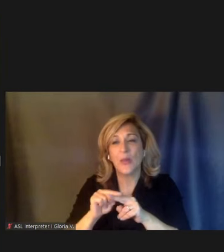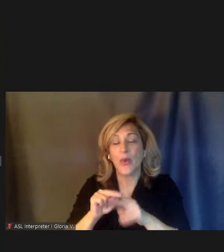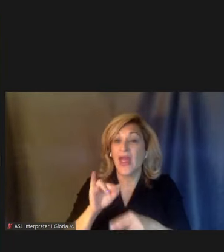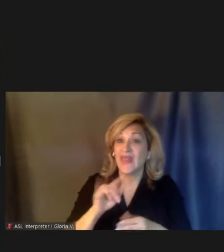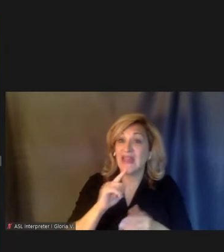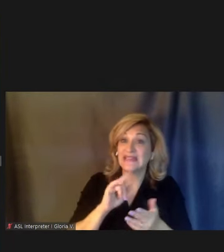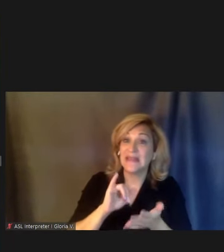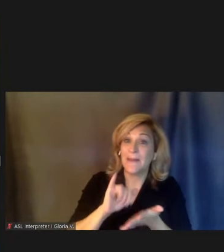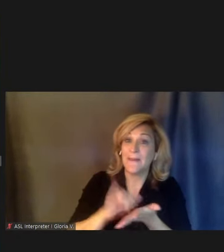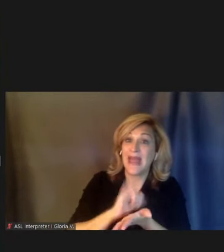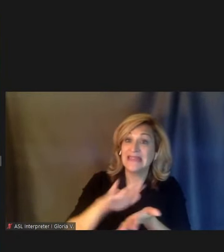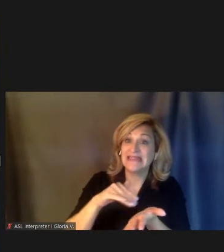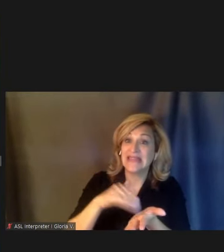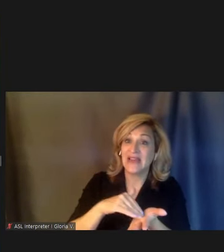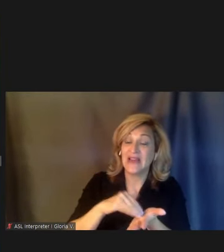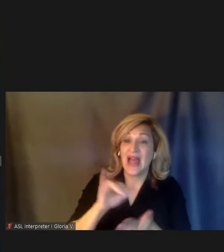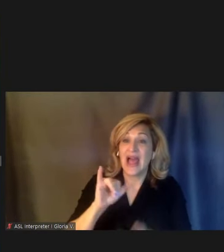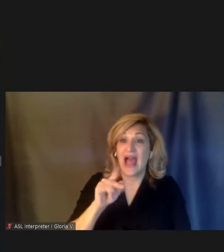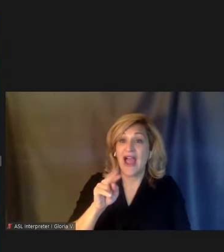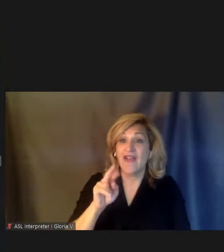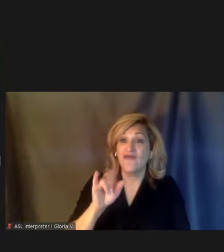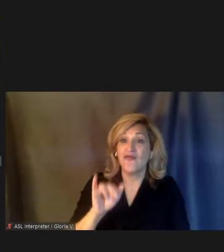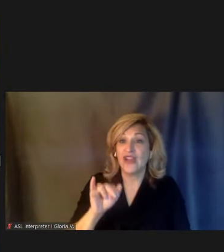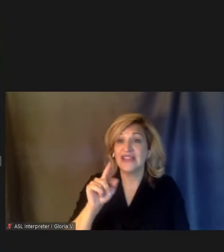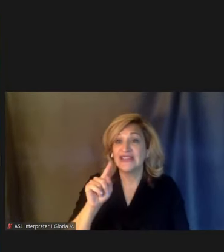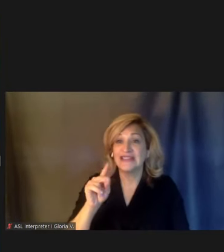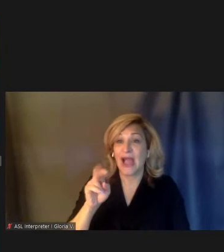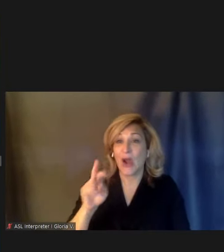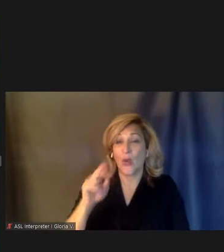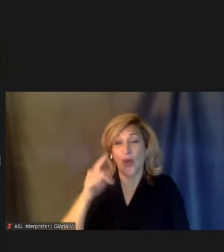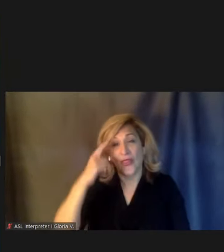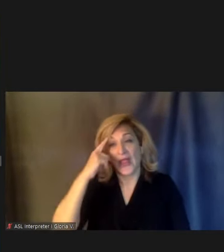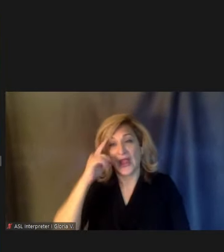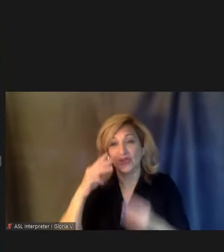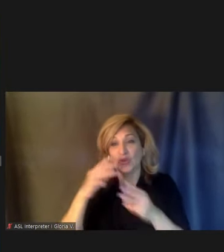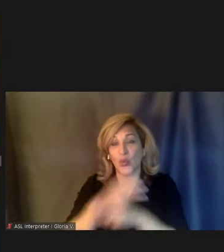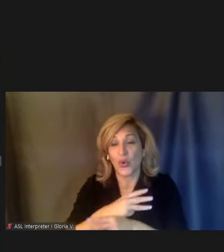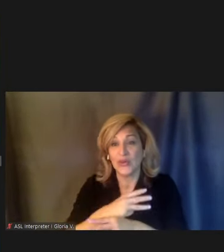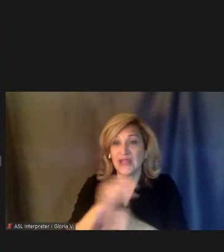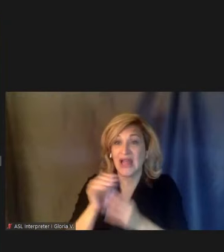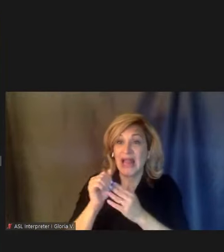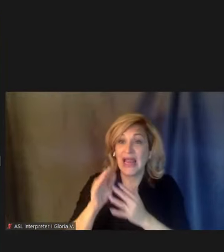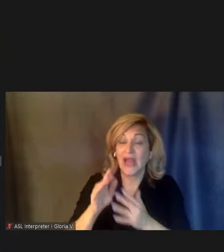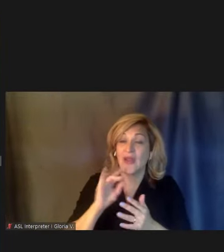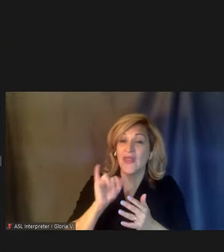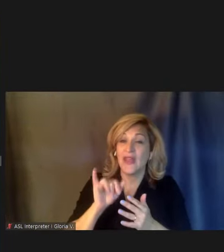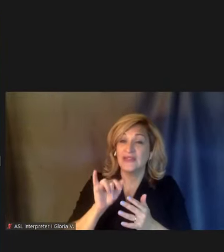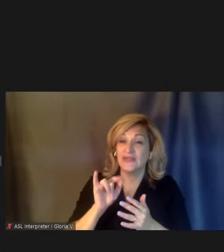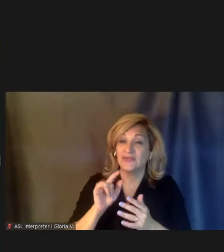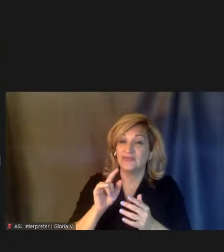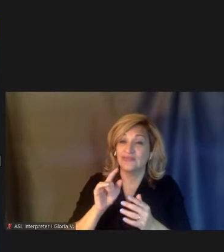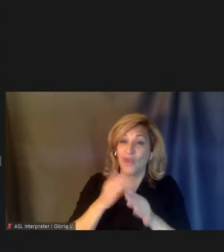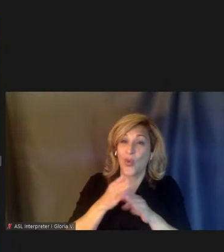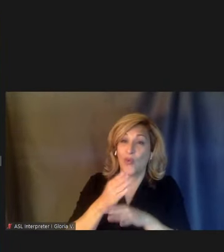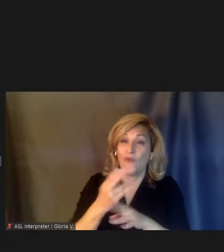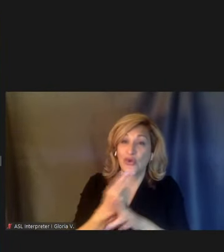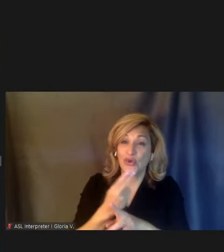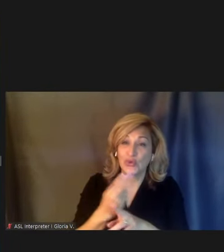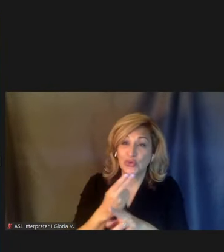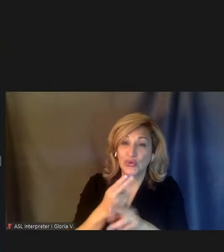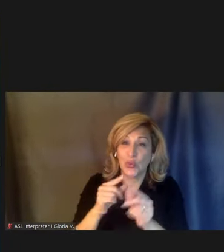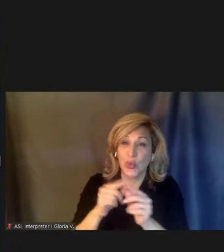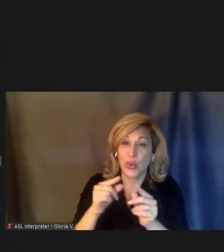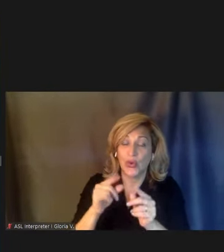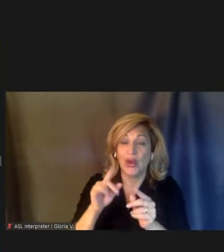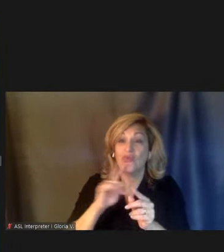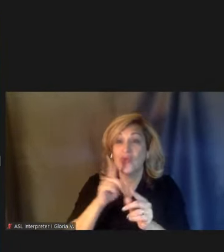Manhattan-centric ivory tower thinking at its worst. Elitist might be an overused word, but it seems to apply here since the burden is being